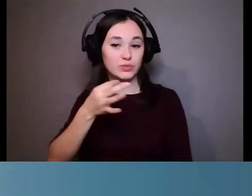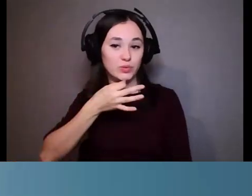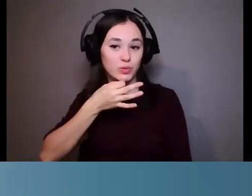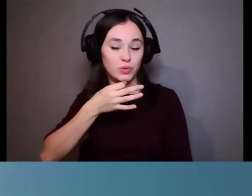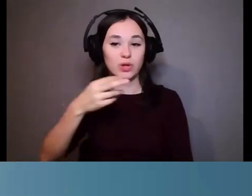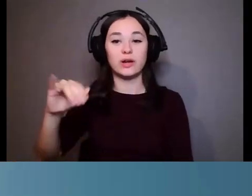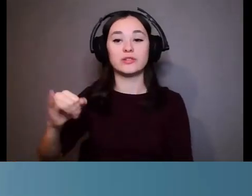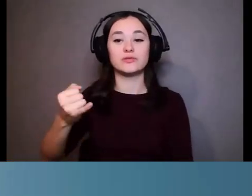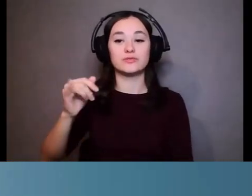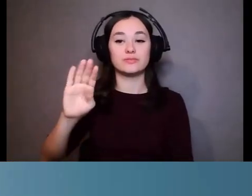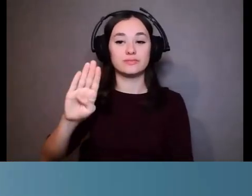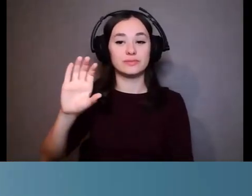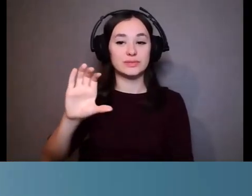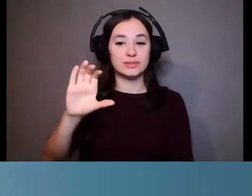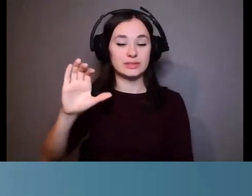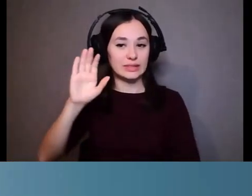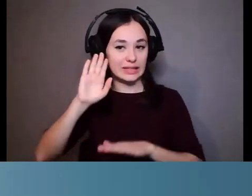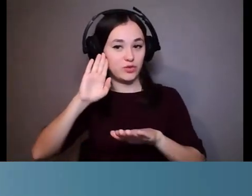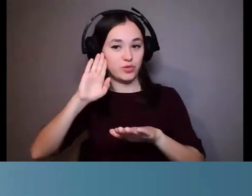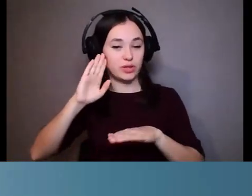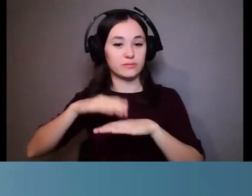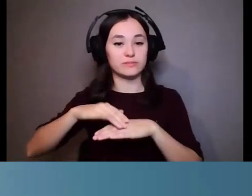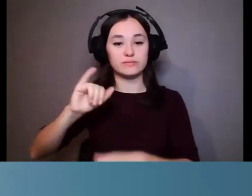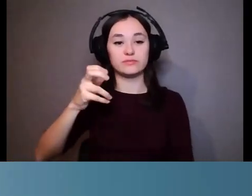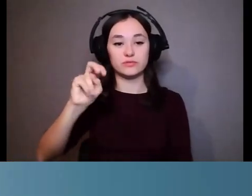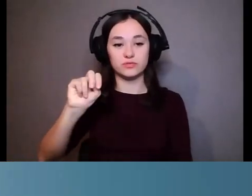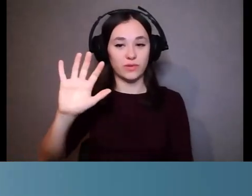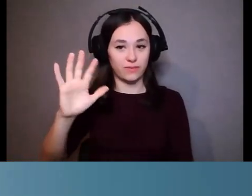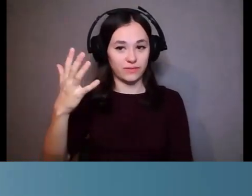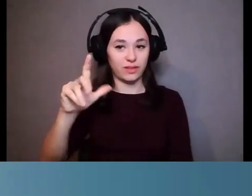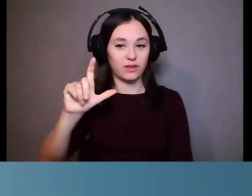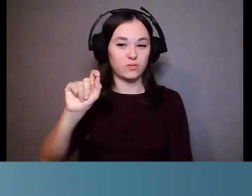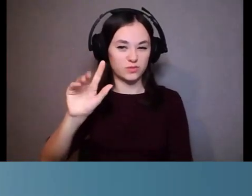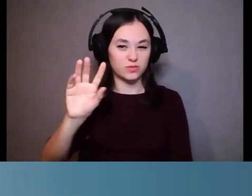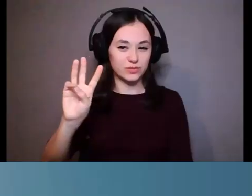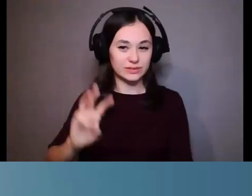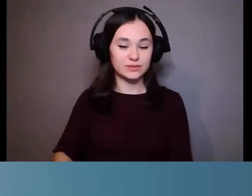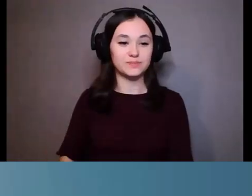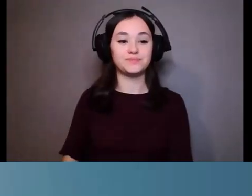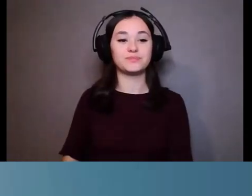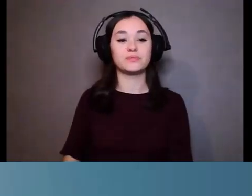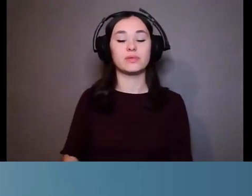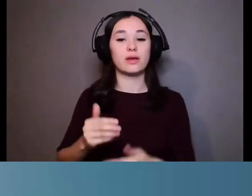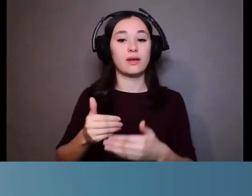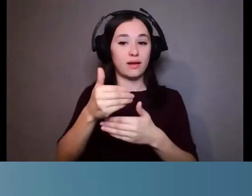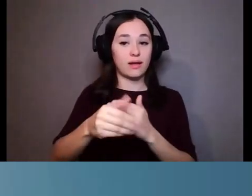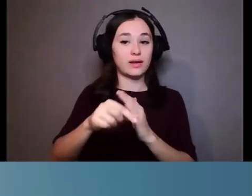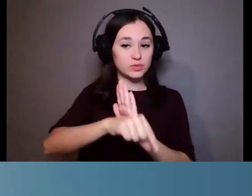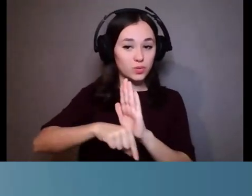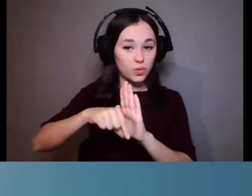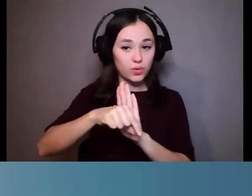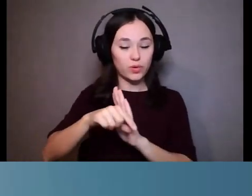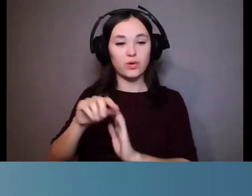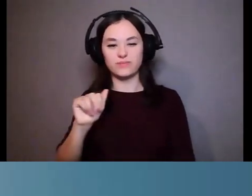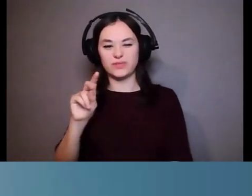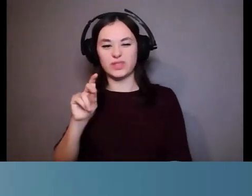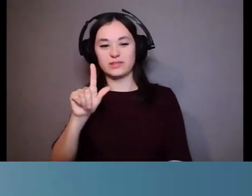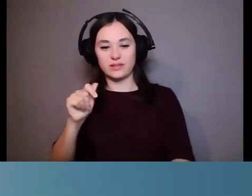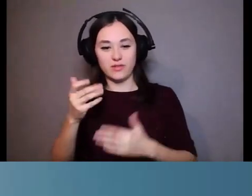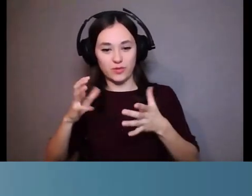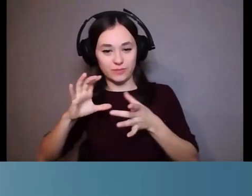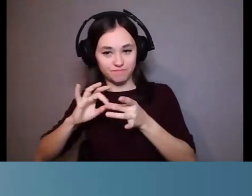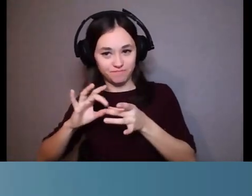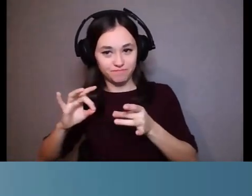meeting on January 5th. Starting in the first quarter of next year, as Adela mentioned at the top, as well as